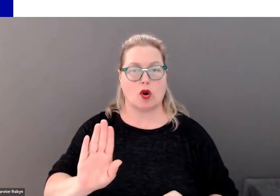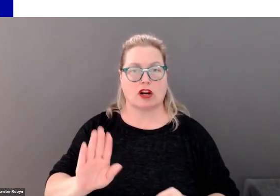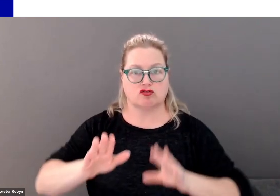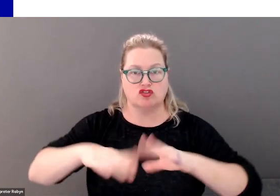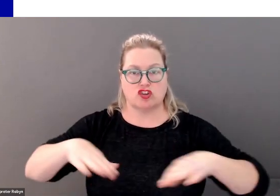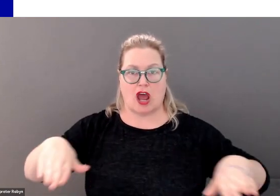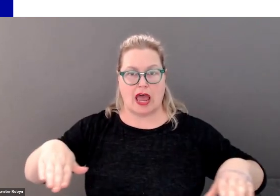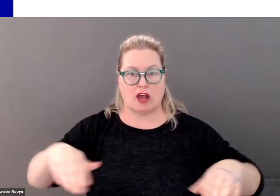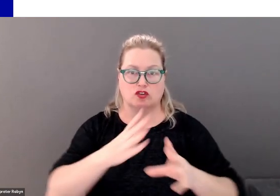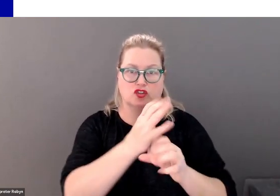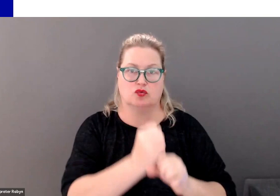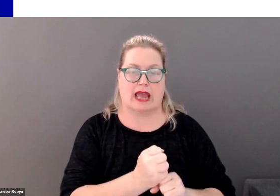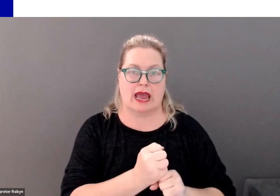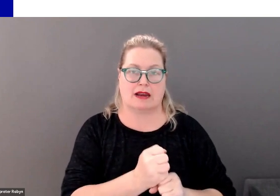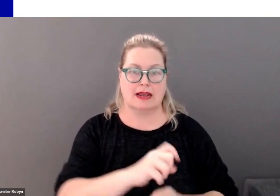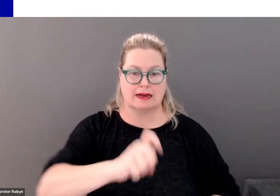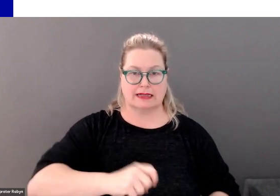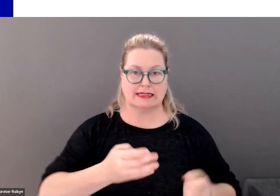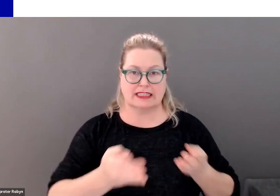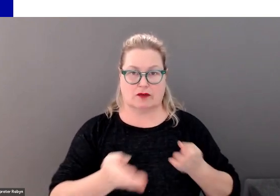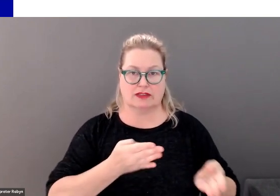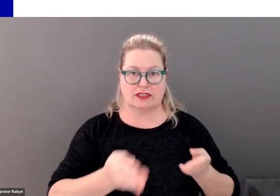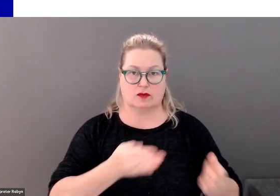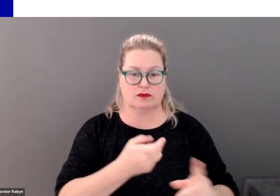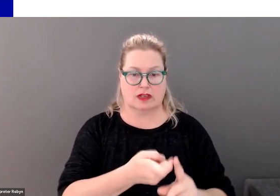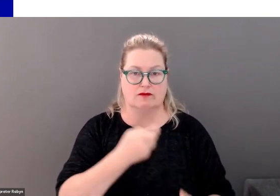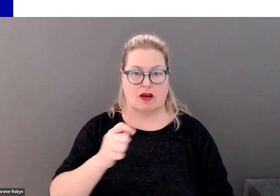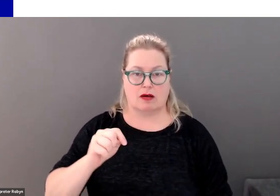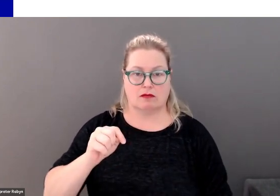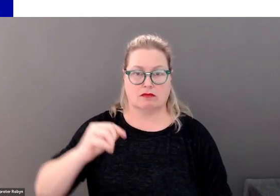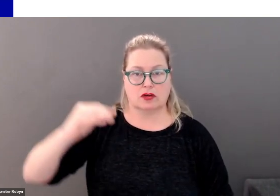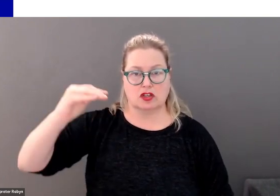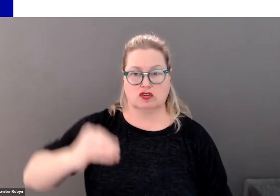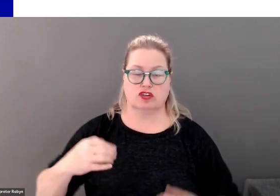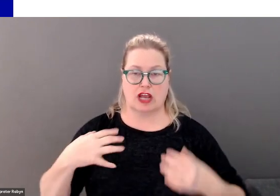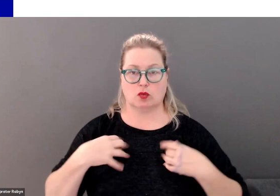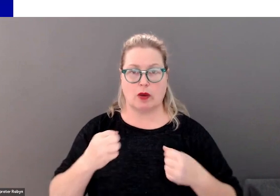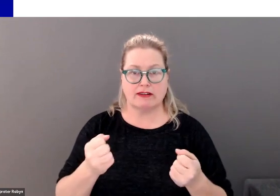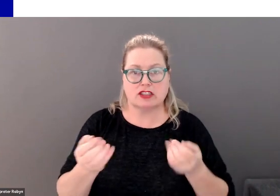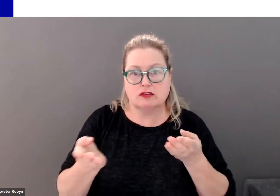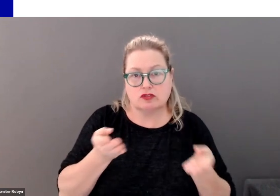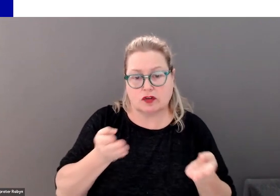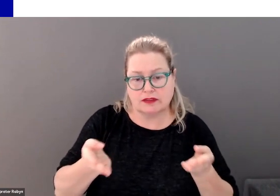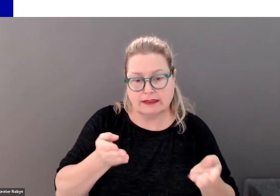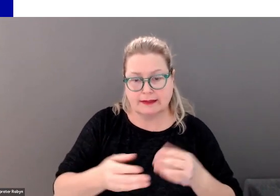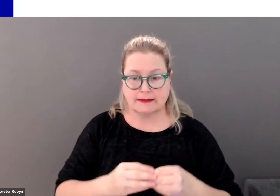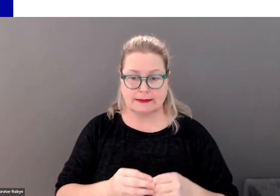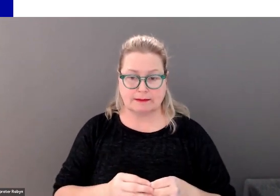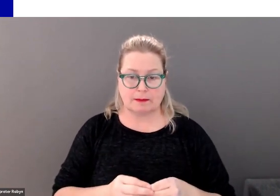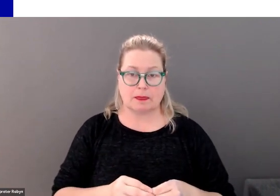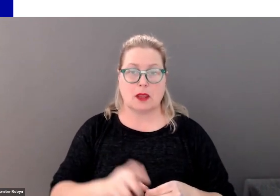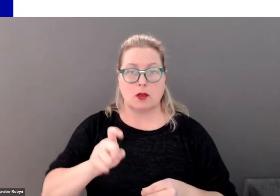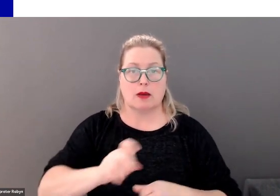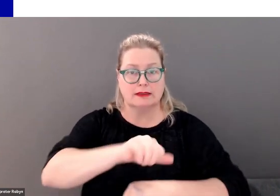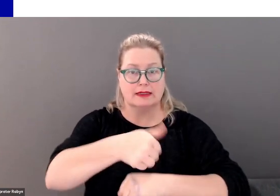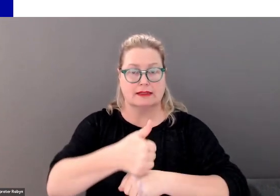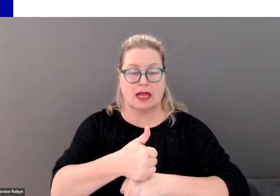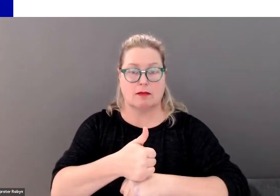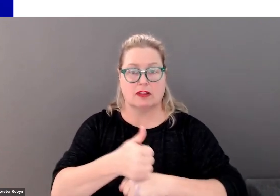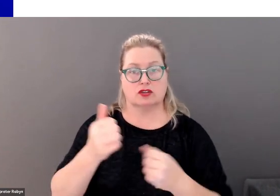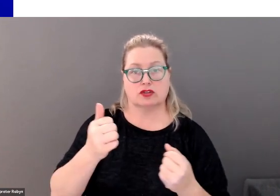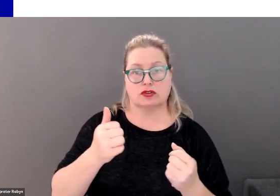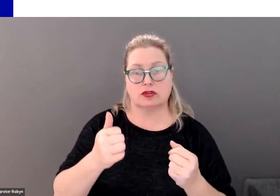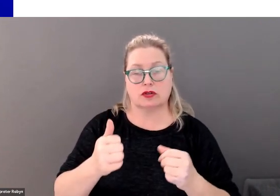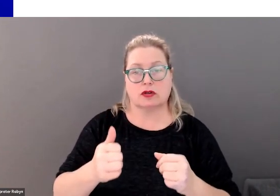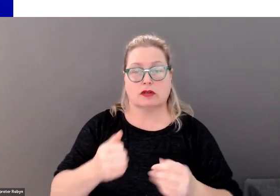to receive necessary services through the child welfare system. Recipients must also establish procedures for referral